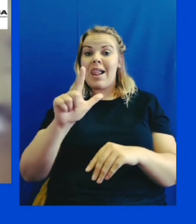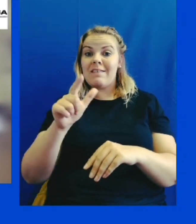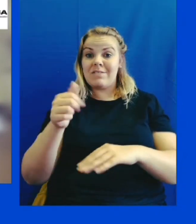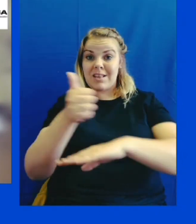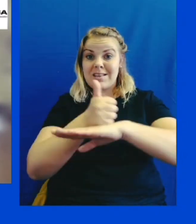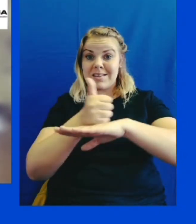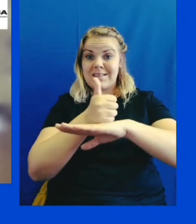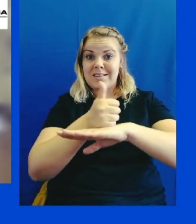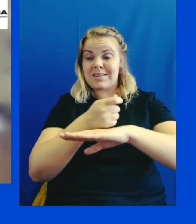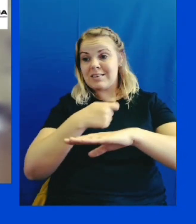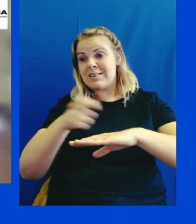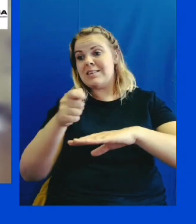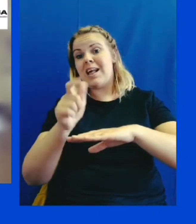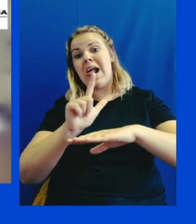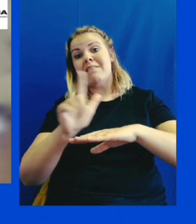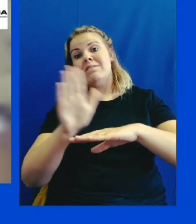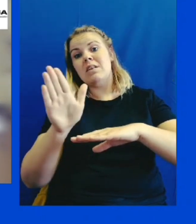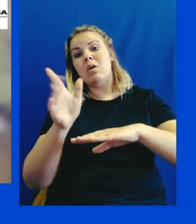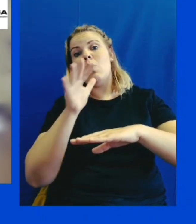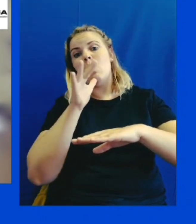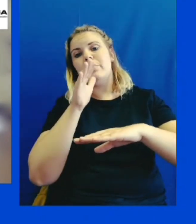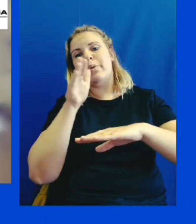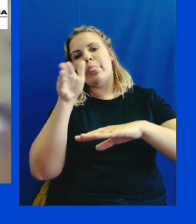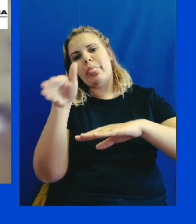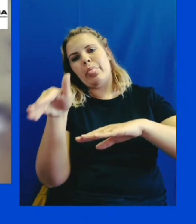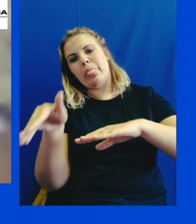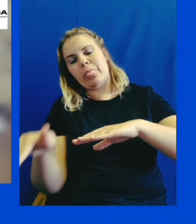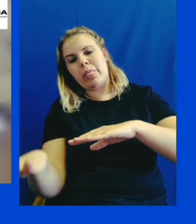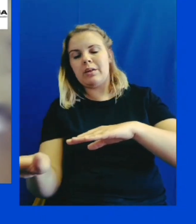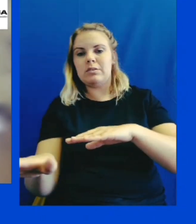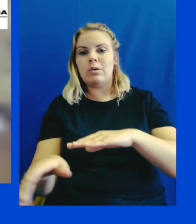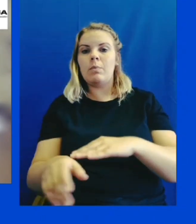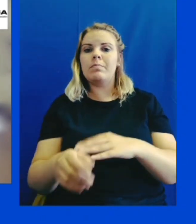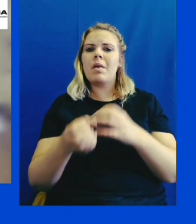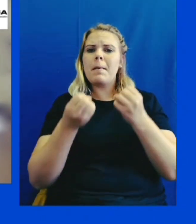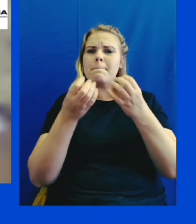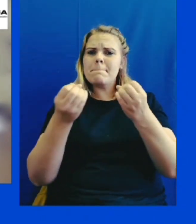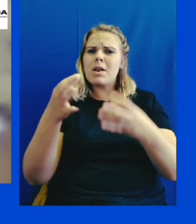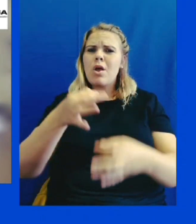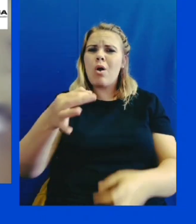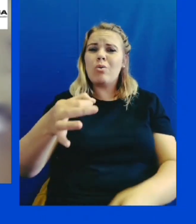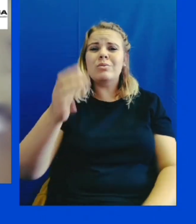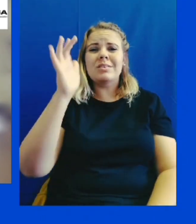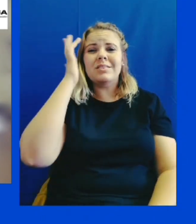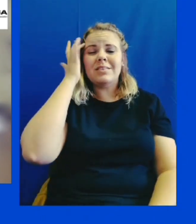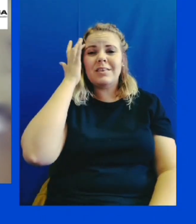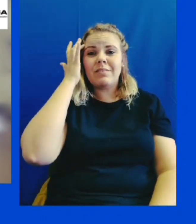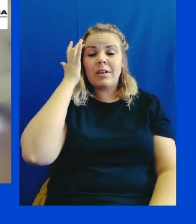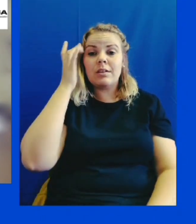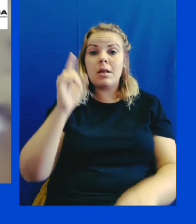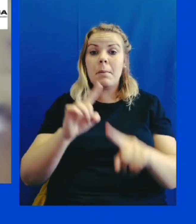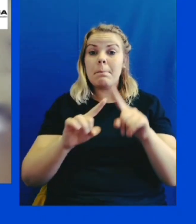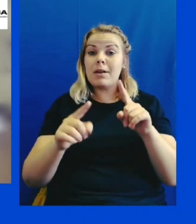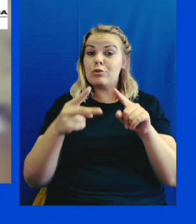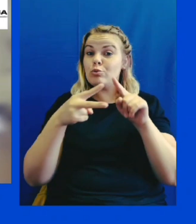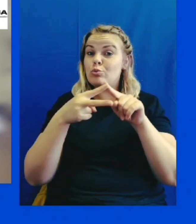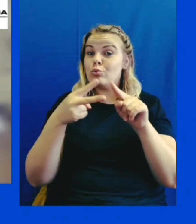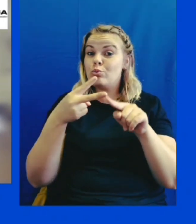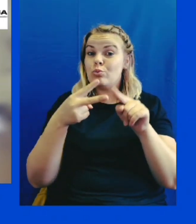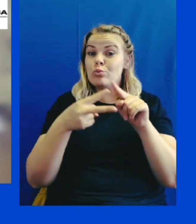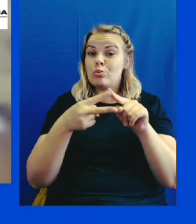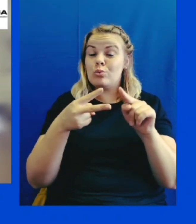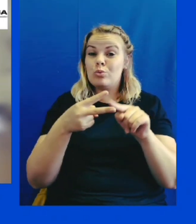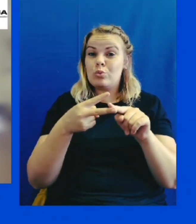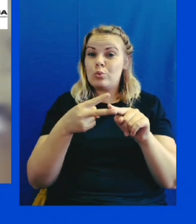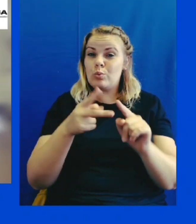end up in a bit of trouble. So those are holes that everybody knows are difficult, but I think there are two sneaky little